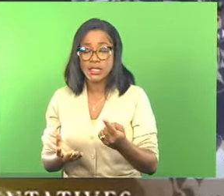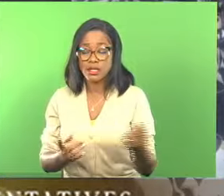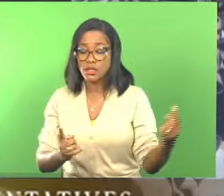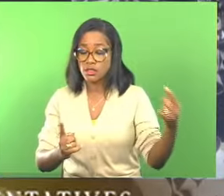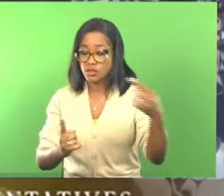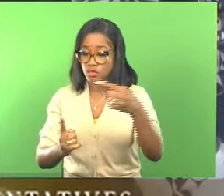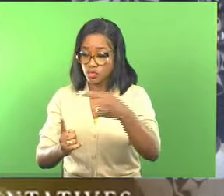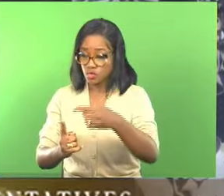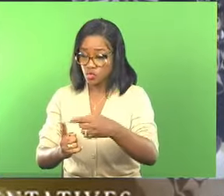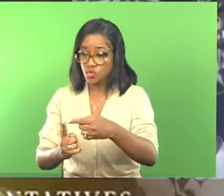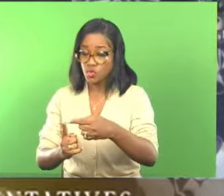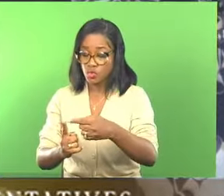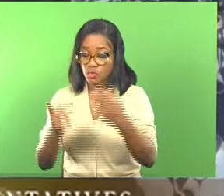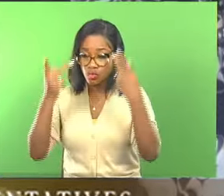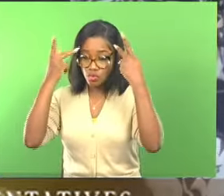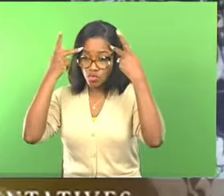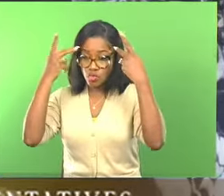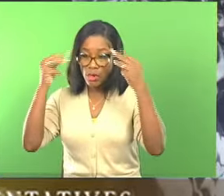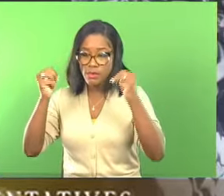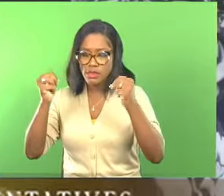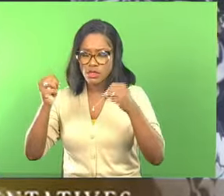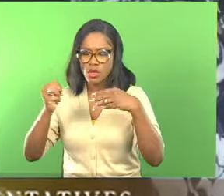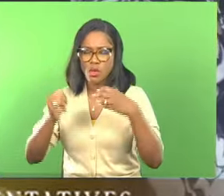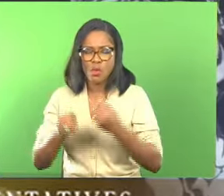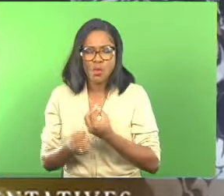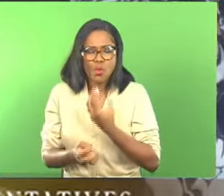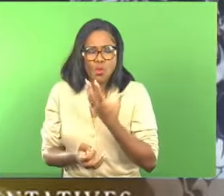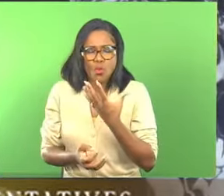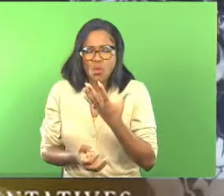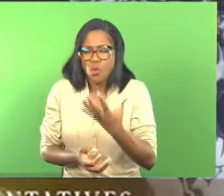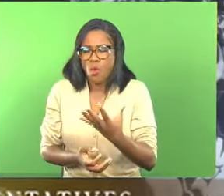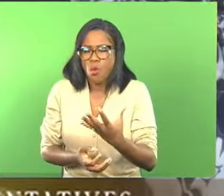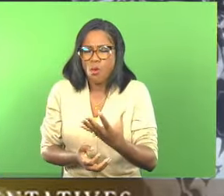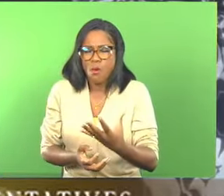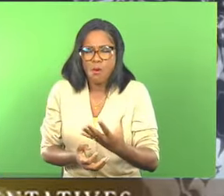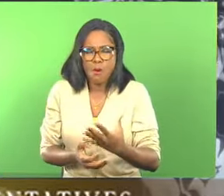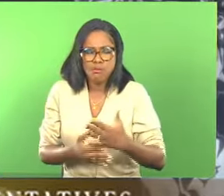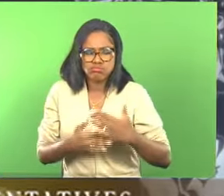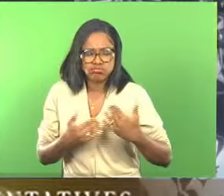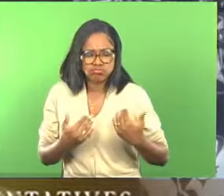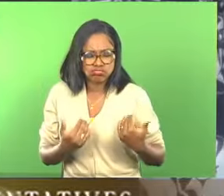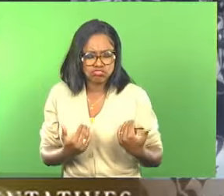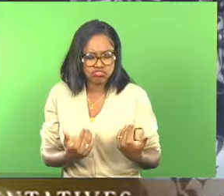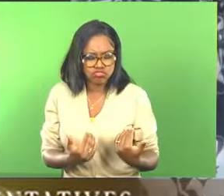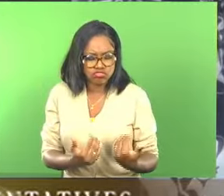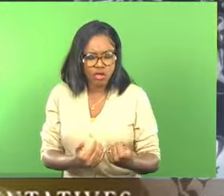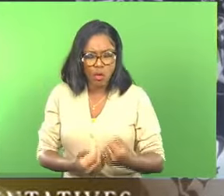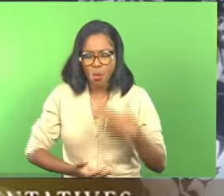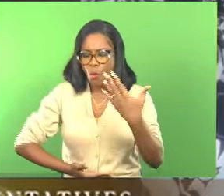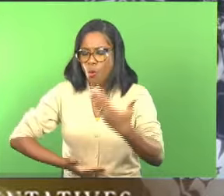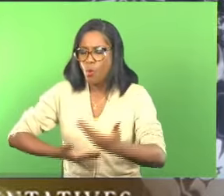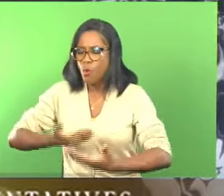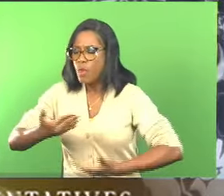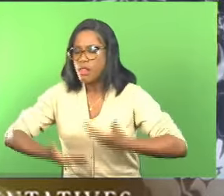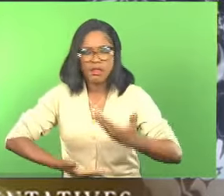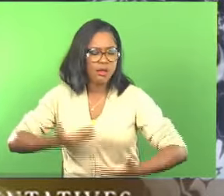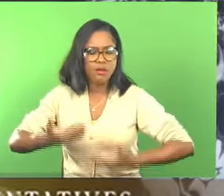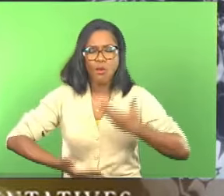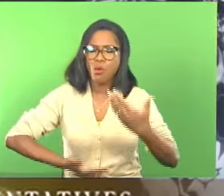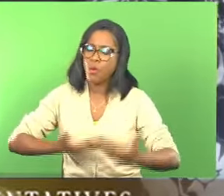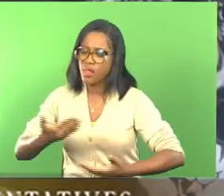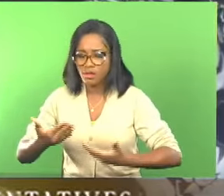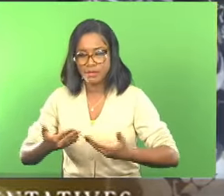Prime Minister, a warm and heartfelt welcome.